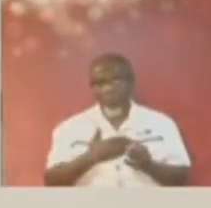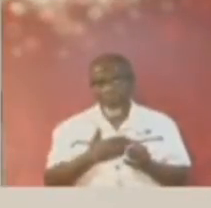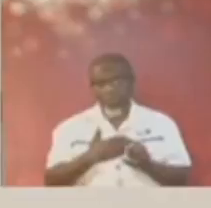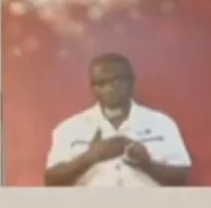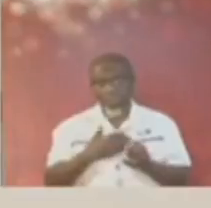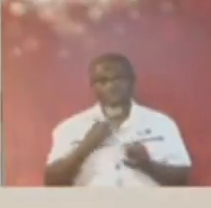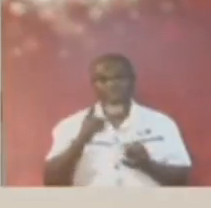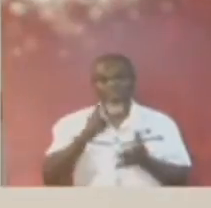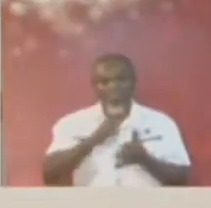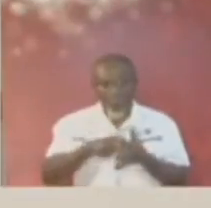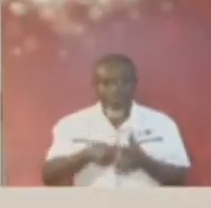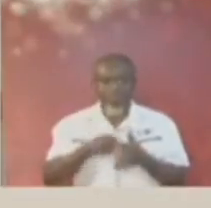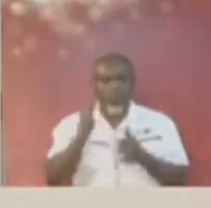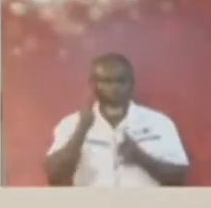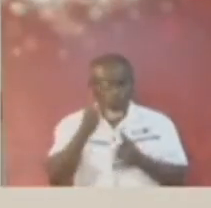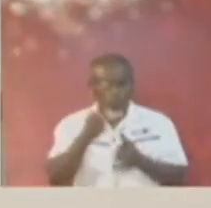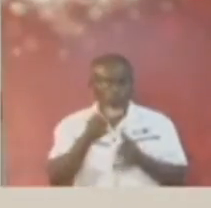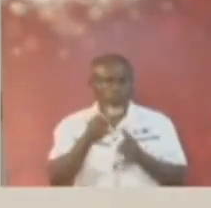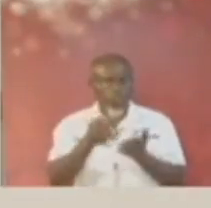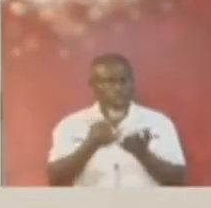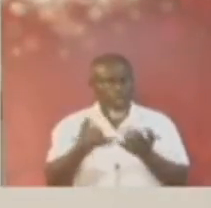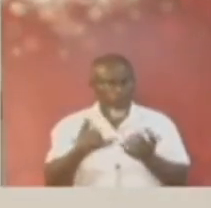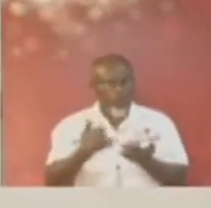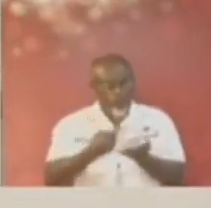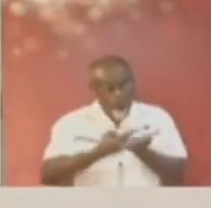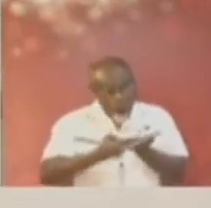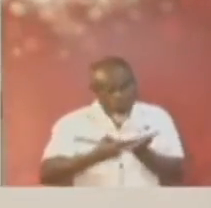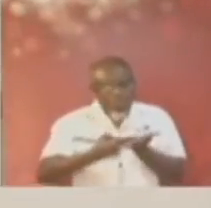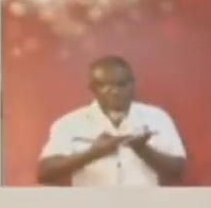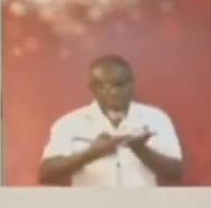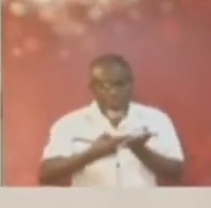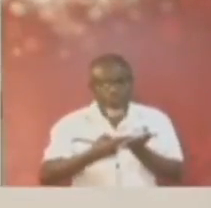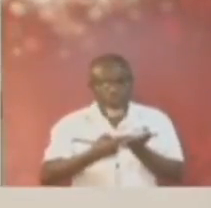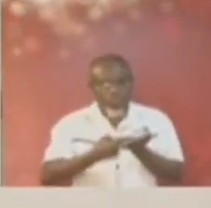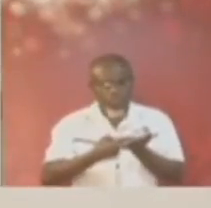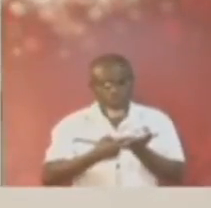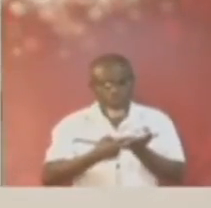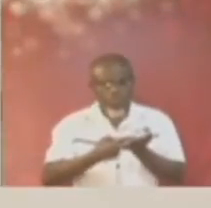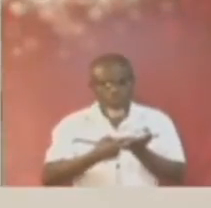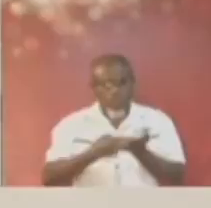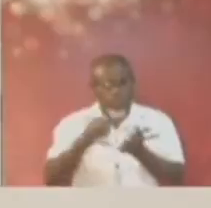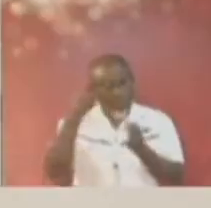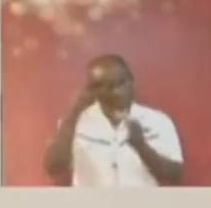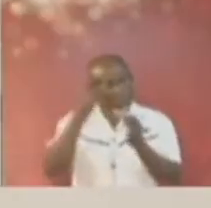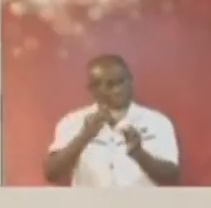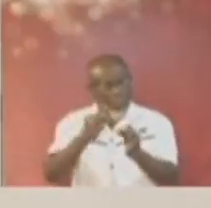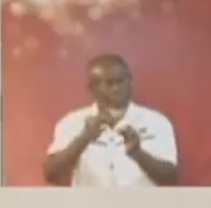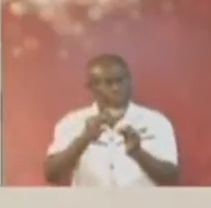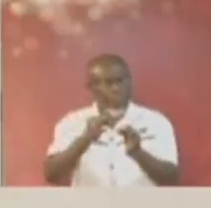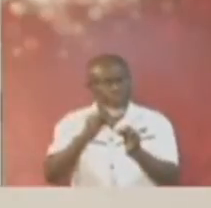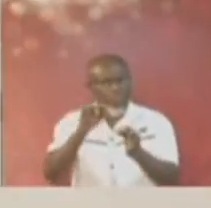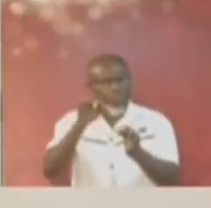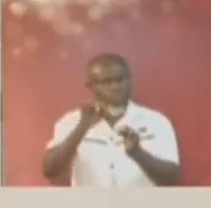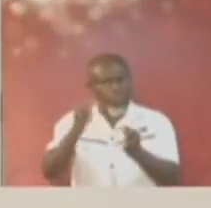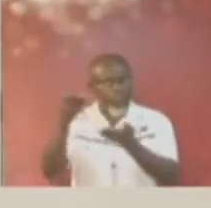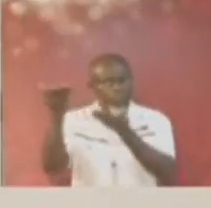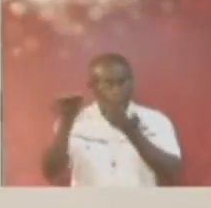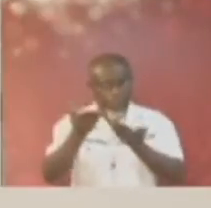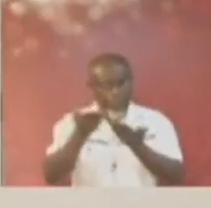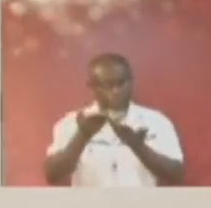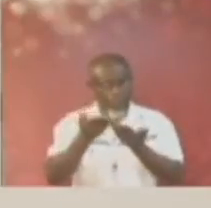process of bringing the body back home. To date, as far as I'm aware, no such request has reached the desk of the